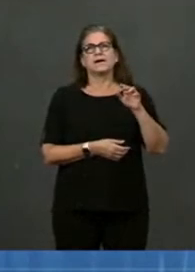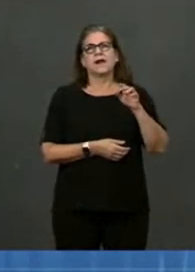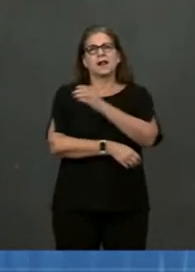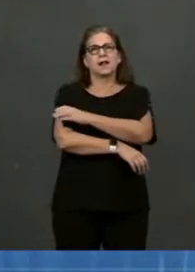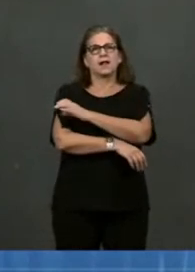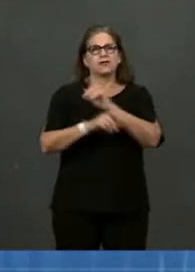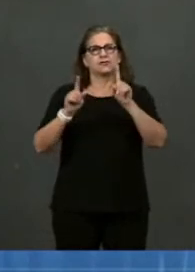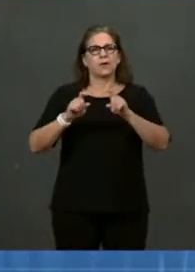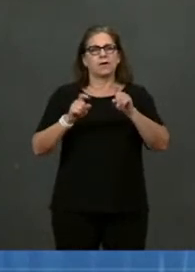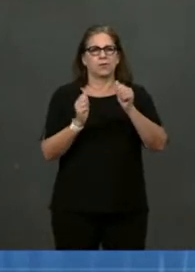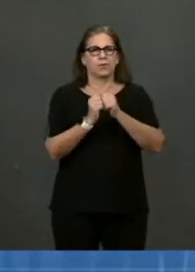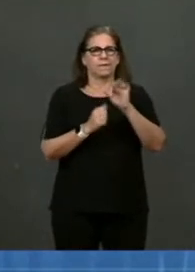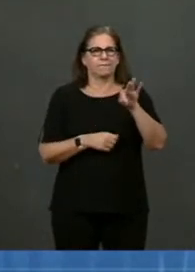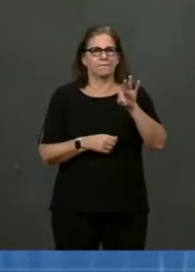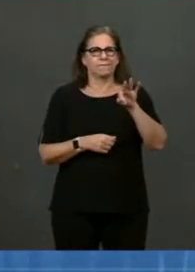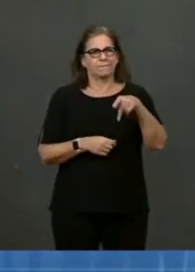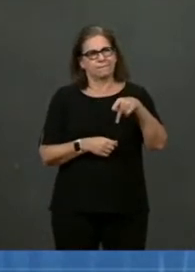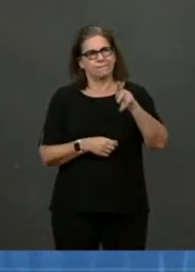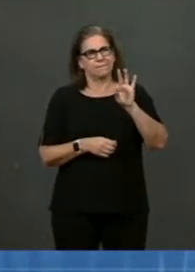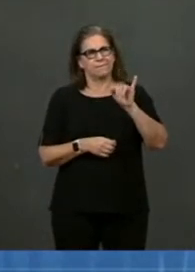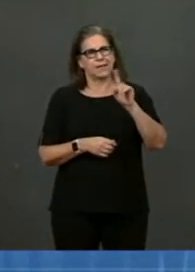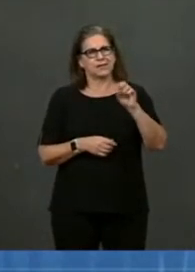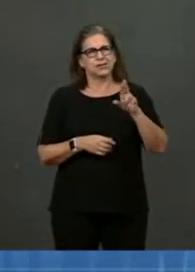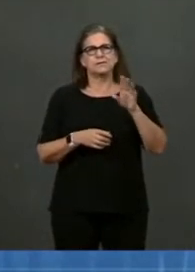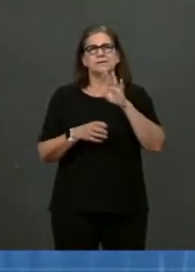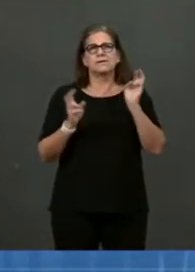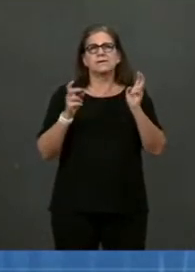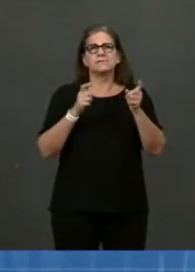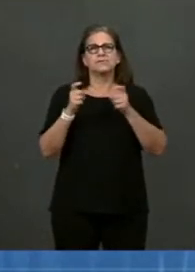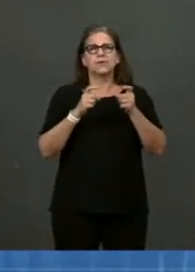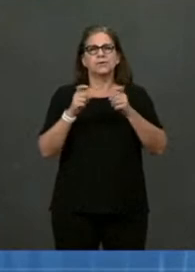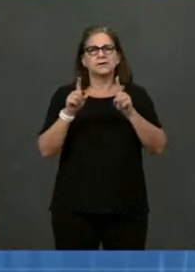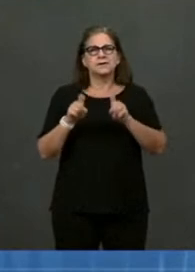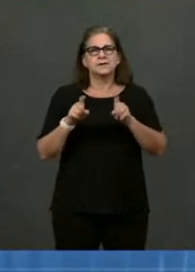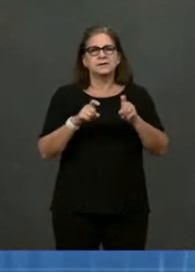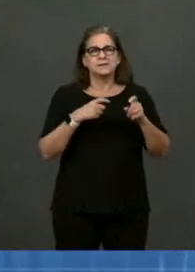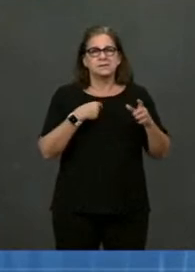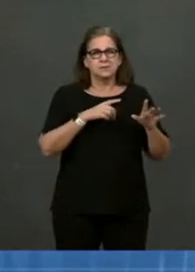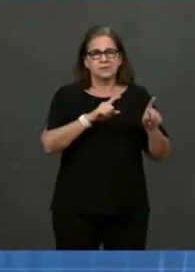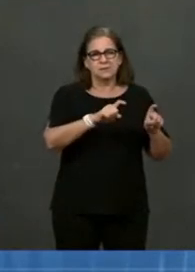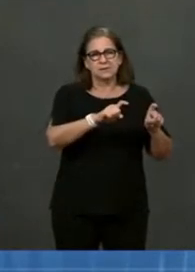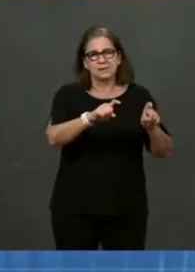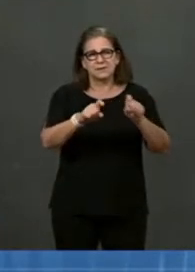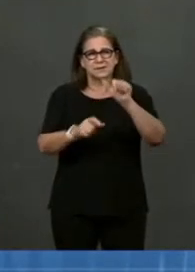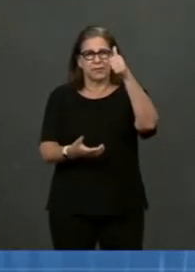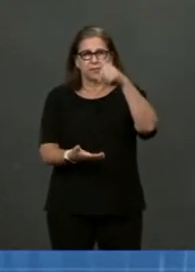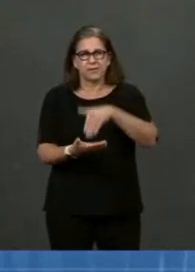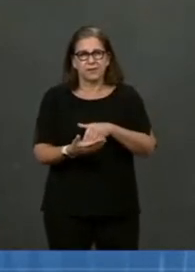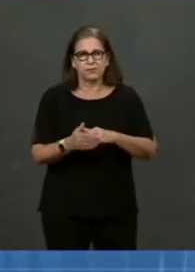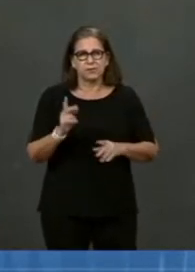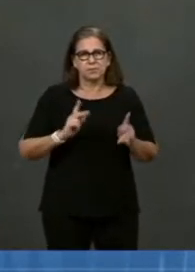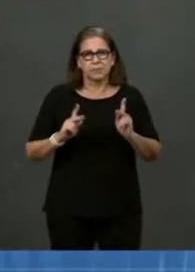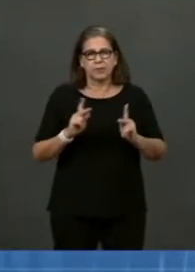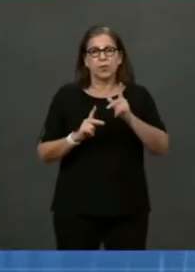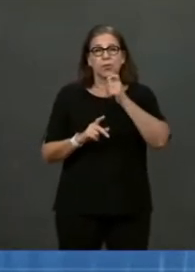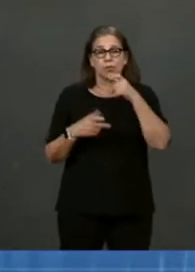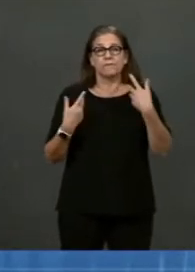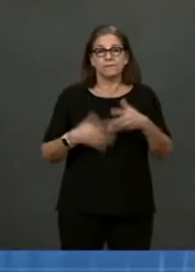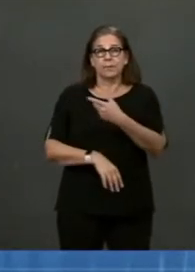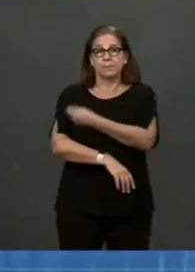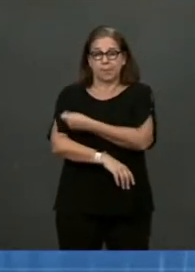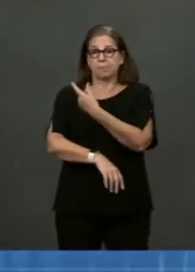controlled trial of more than 10,000 people who received 2 doses of their vaccine and then got a